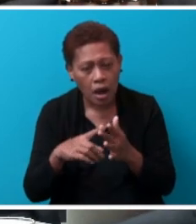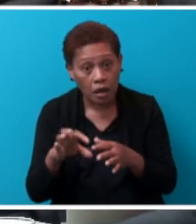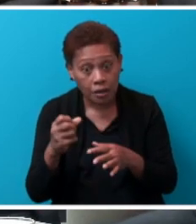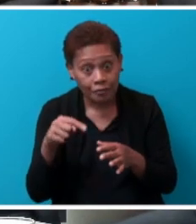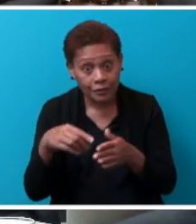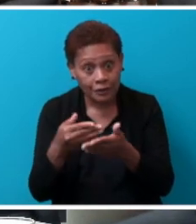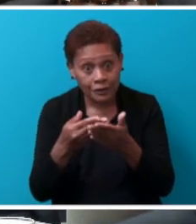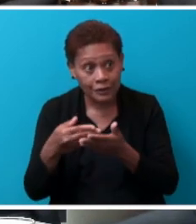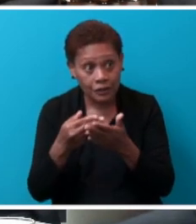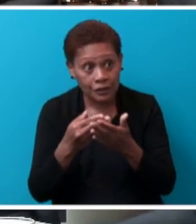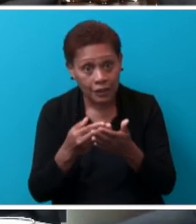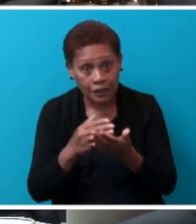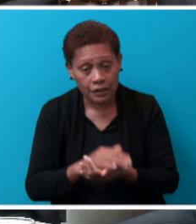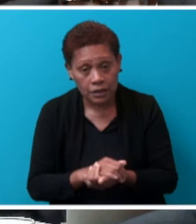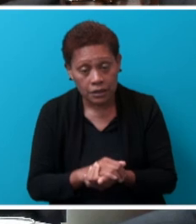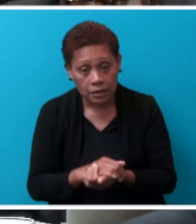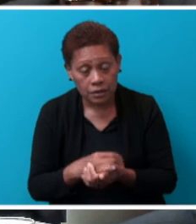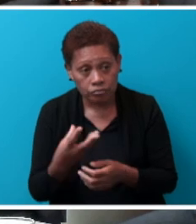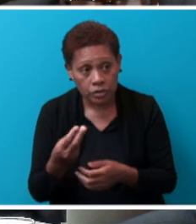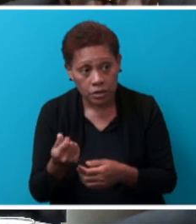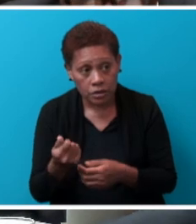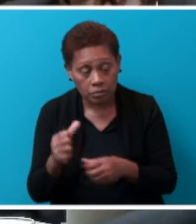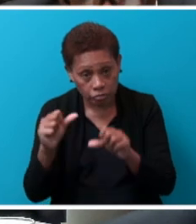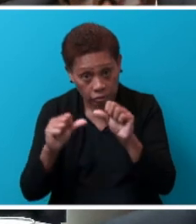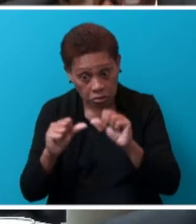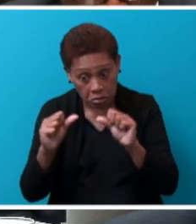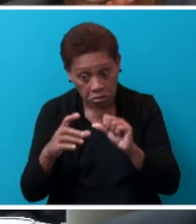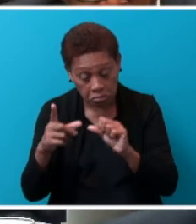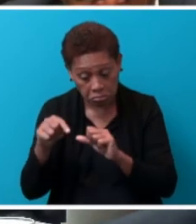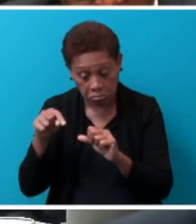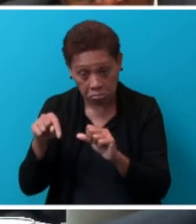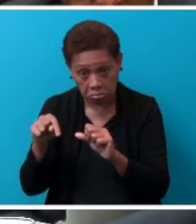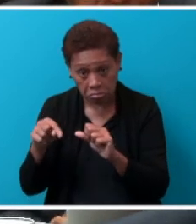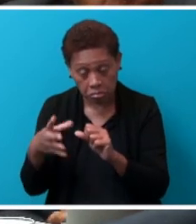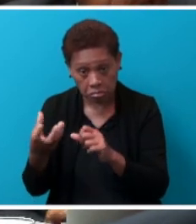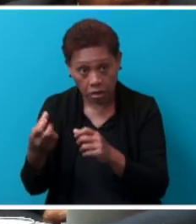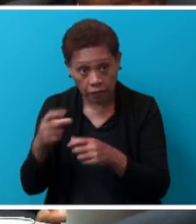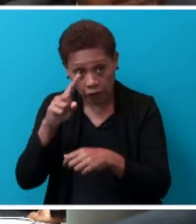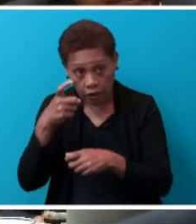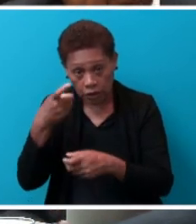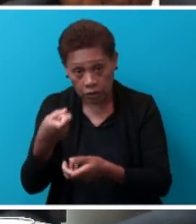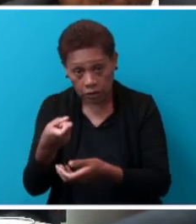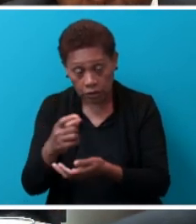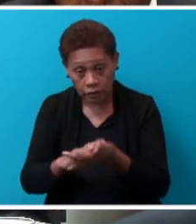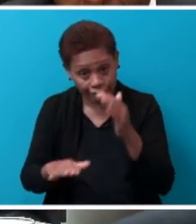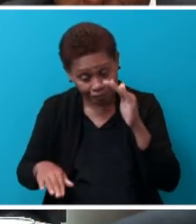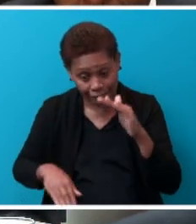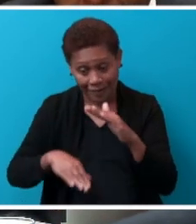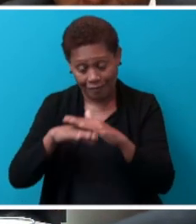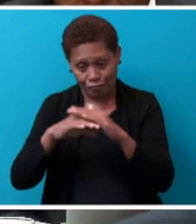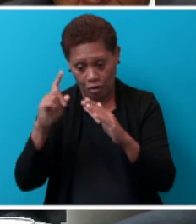the technical studies, several critical assessments will be conducted to ensure that we thoroughly understand the full scope and impact